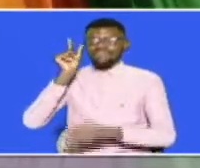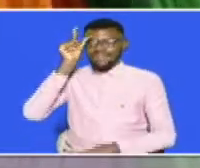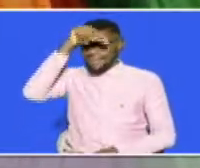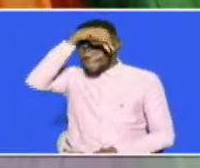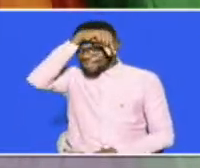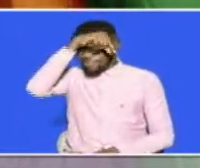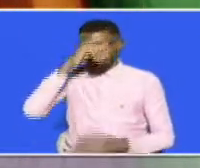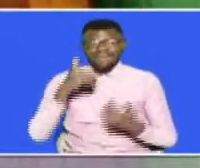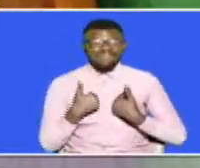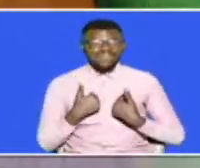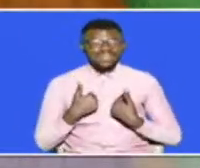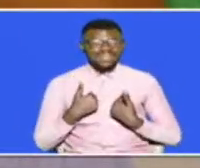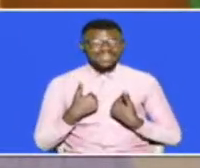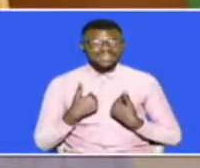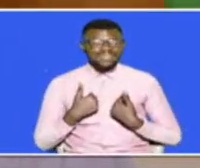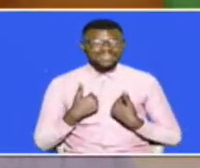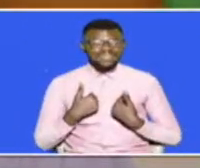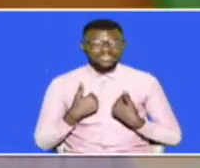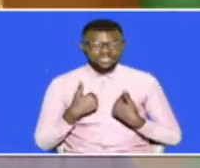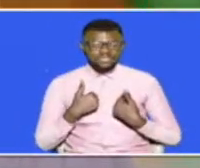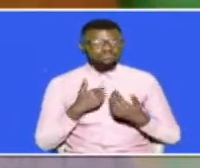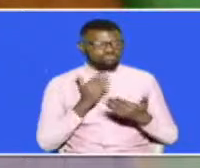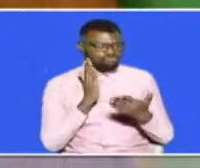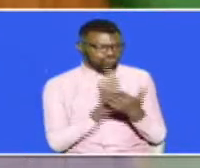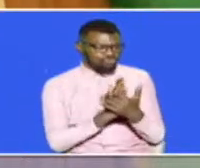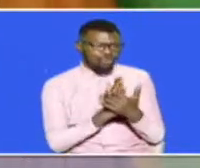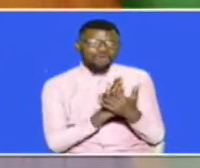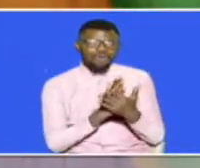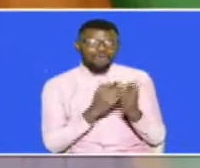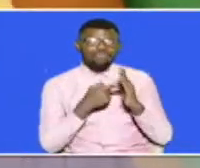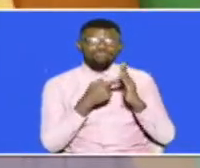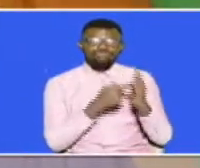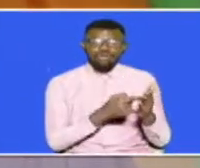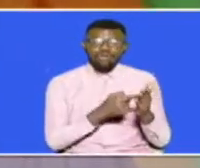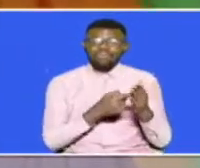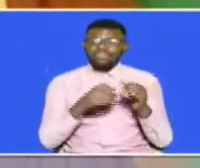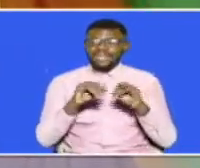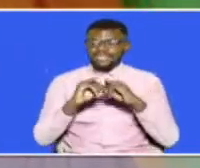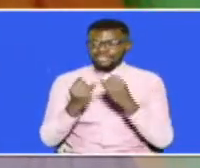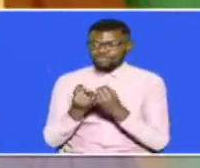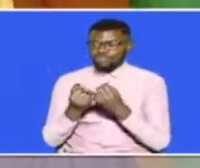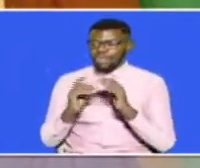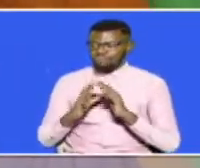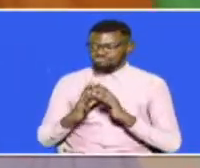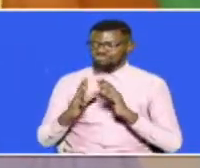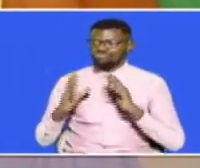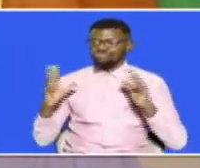degrees, a testament of the growth of the institution